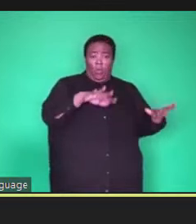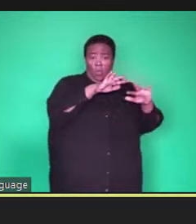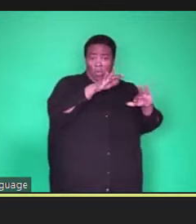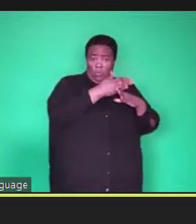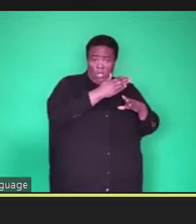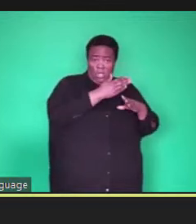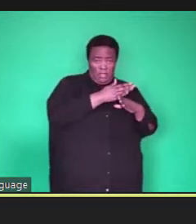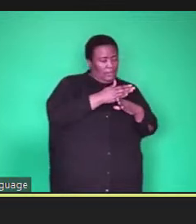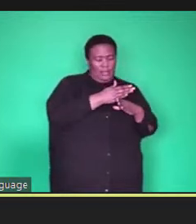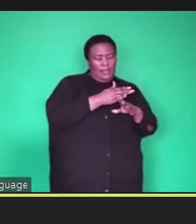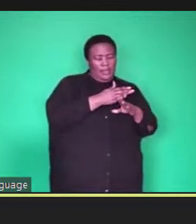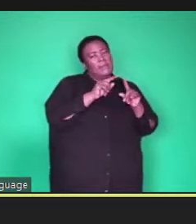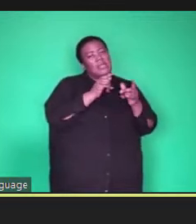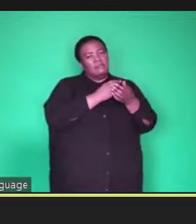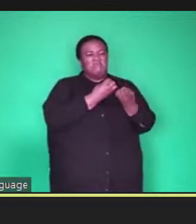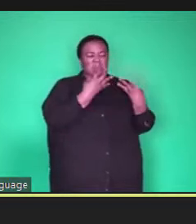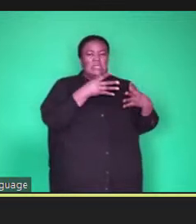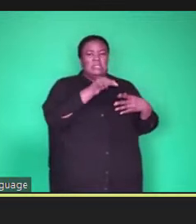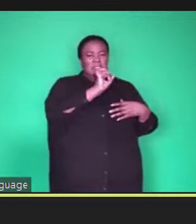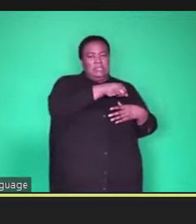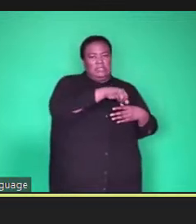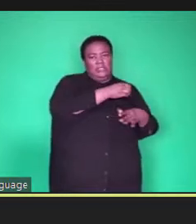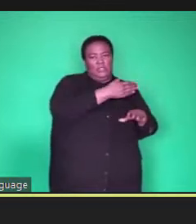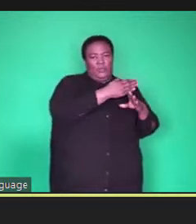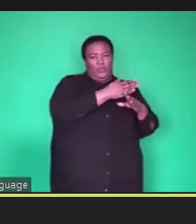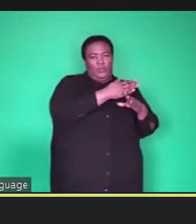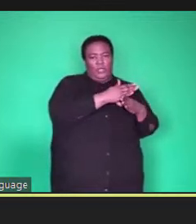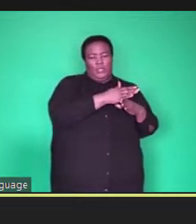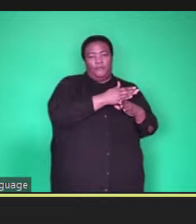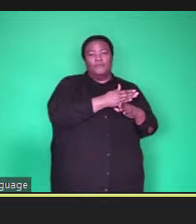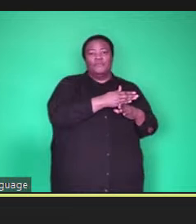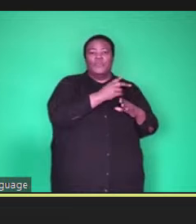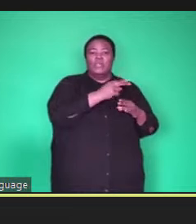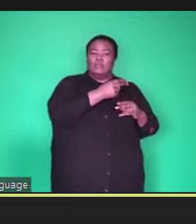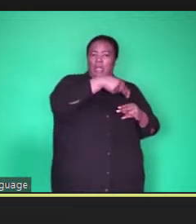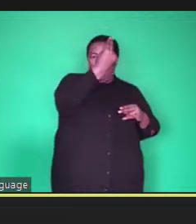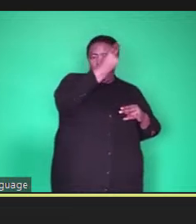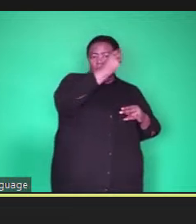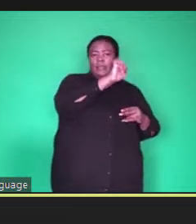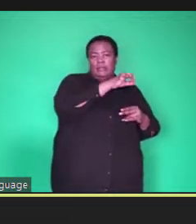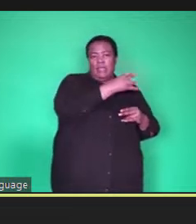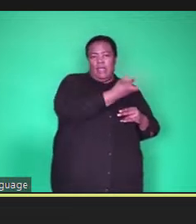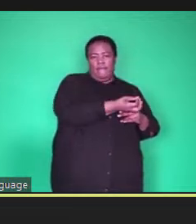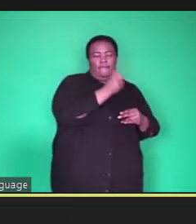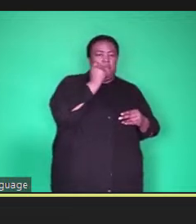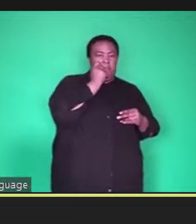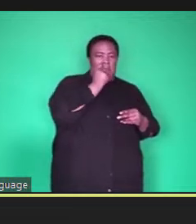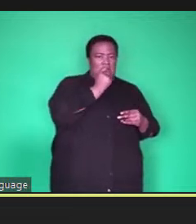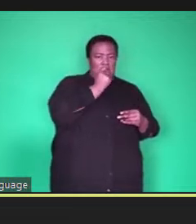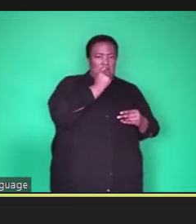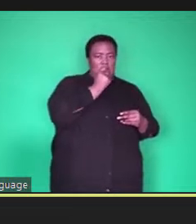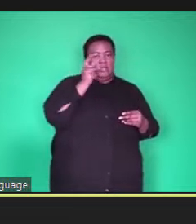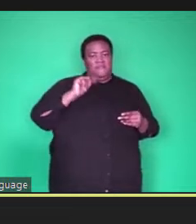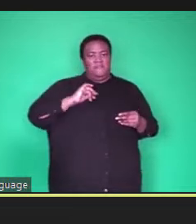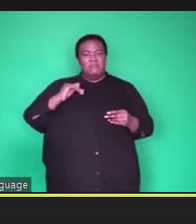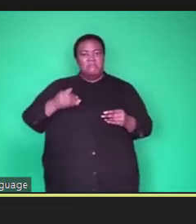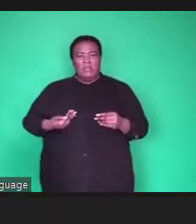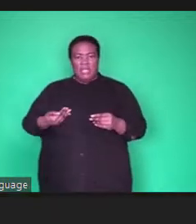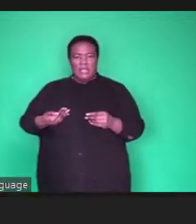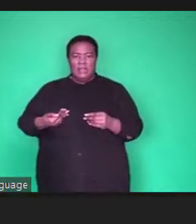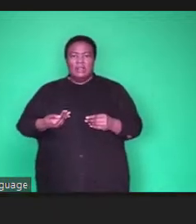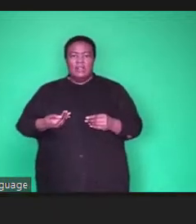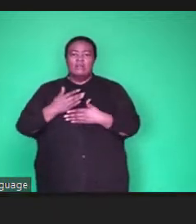cash? This is a relatively high proportion of the male migrants. Female migrants, somewhat